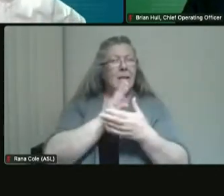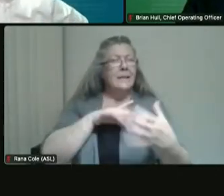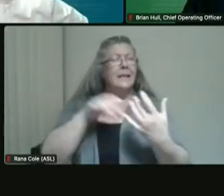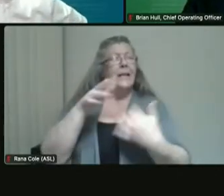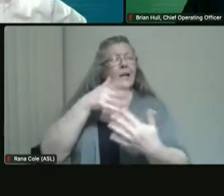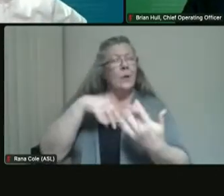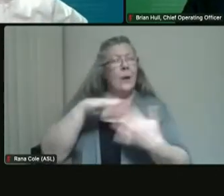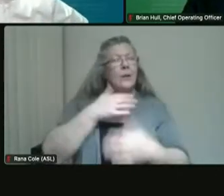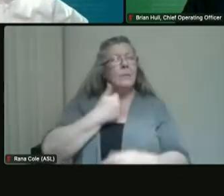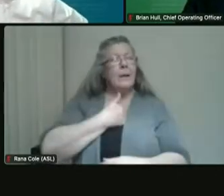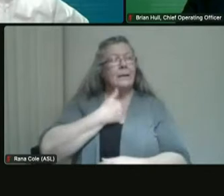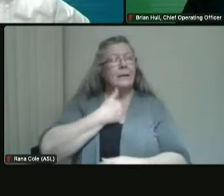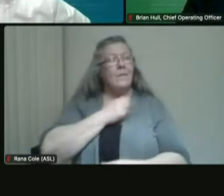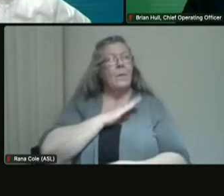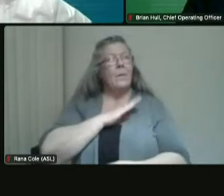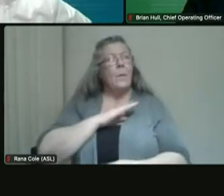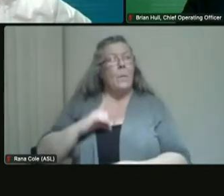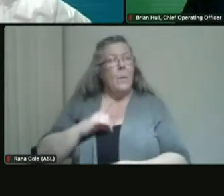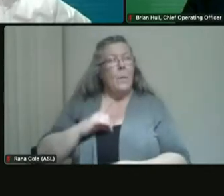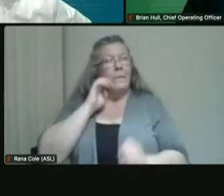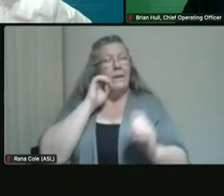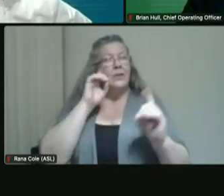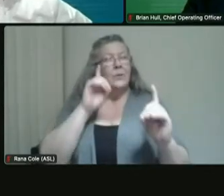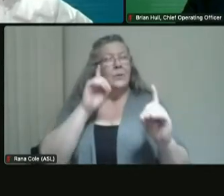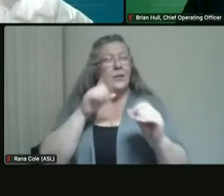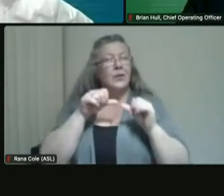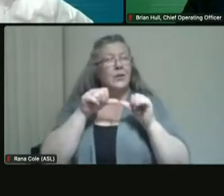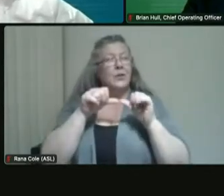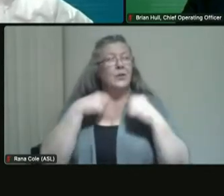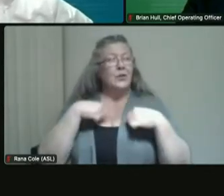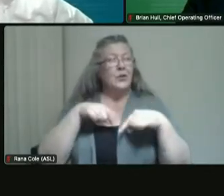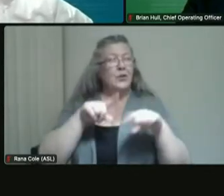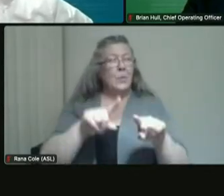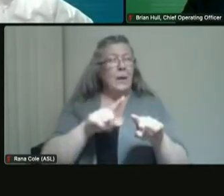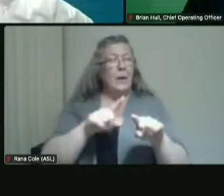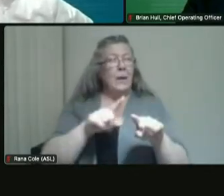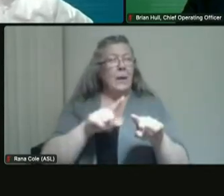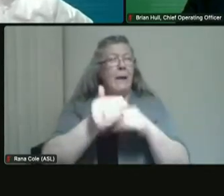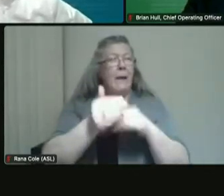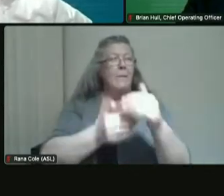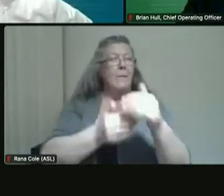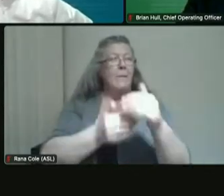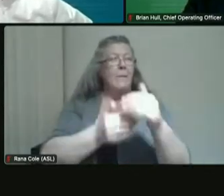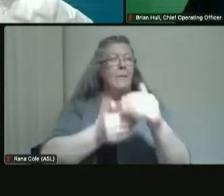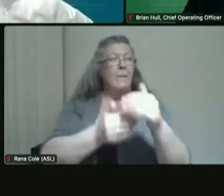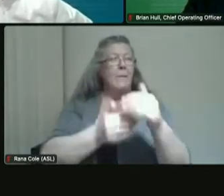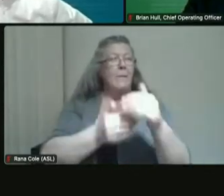Board of Education through that entire process. Thank you so much for all that you do as community members, as families, as a